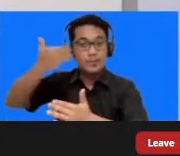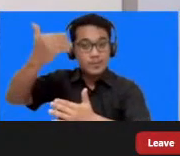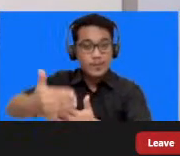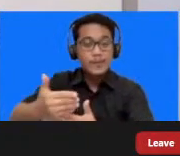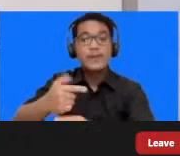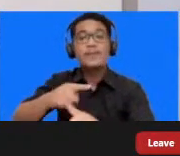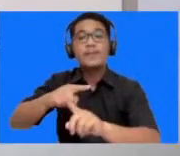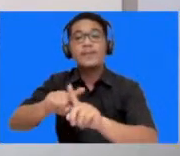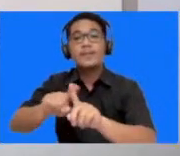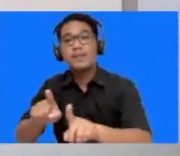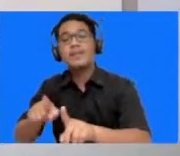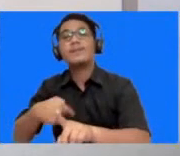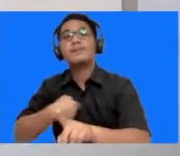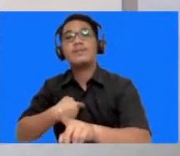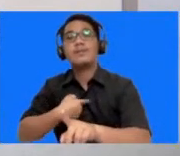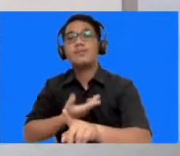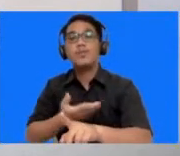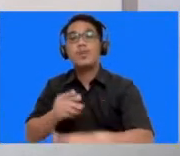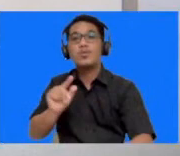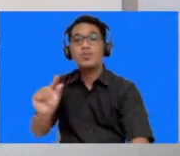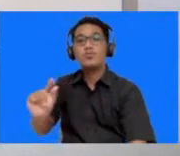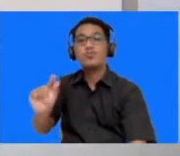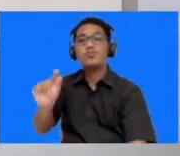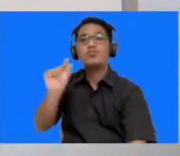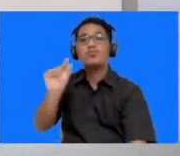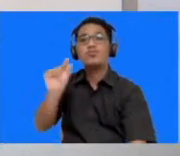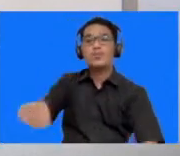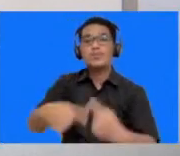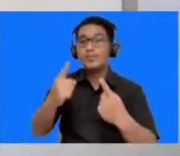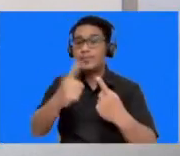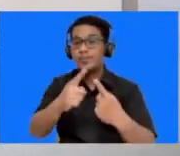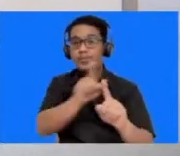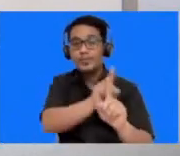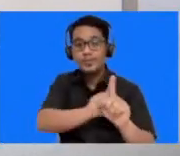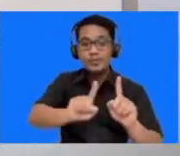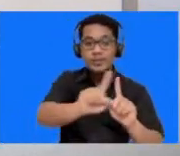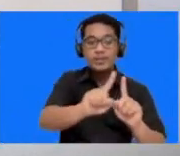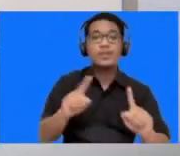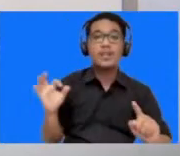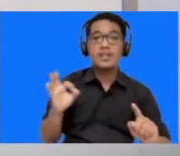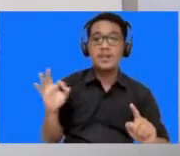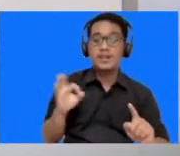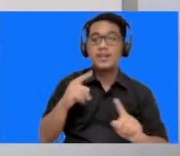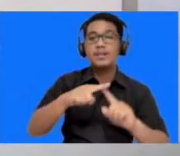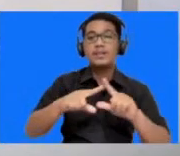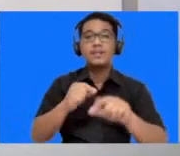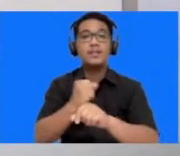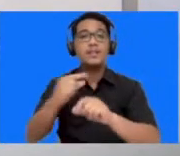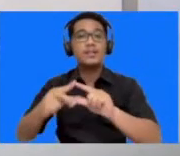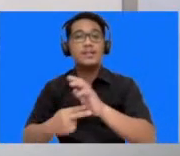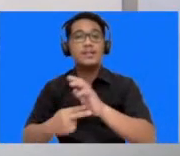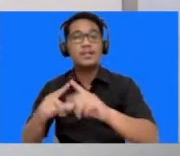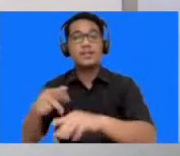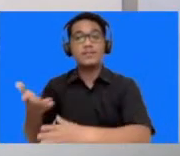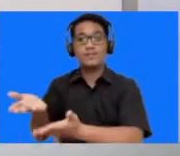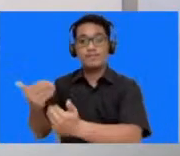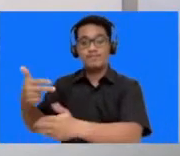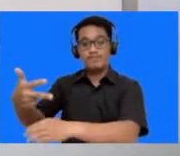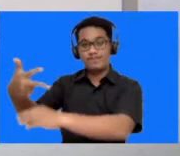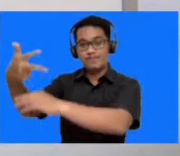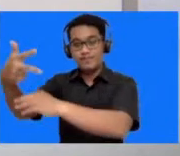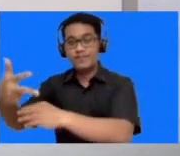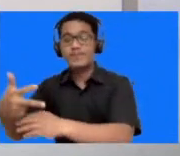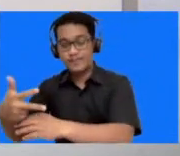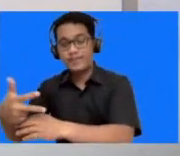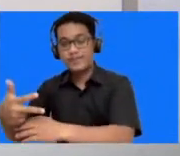first one is representative from Tagana. Please open your camera and join this photo session. And then I also would like to invite